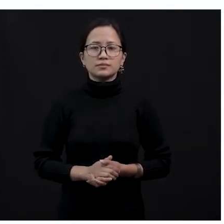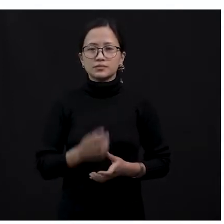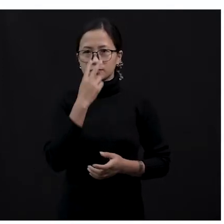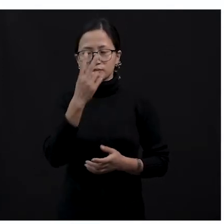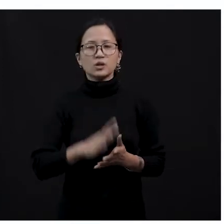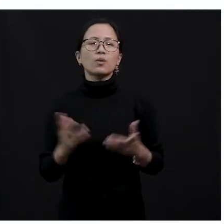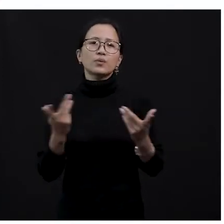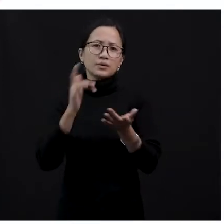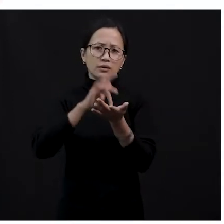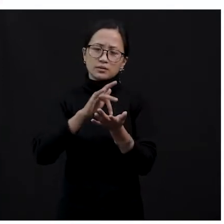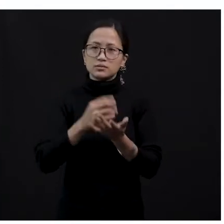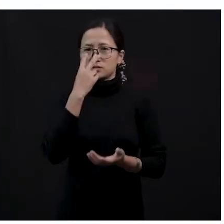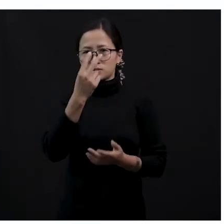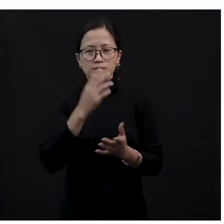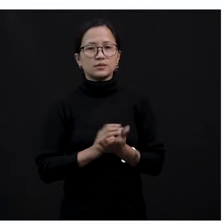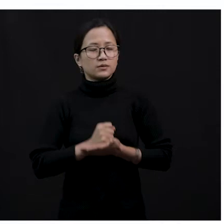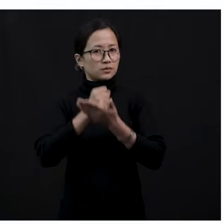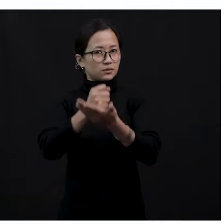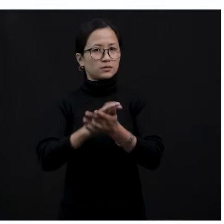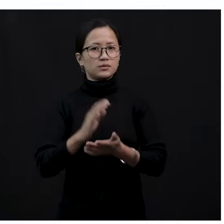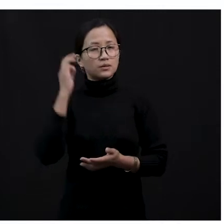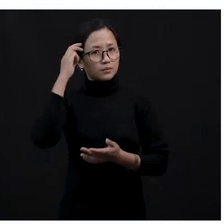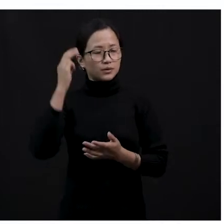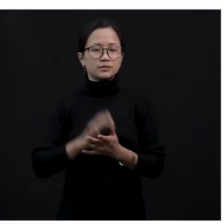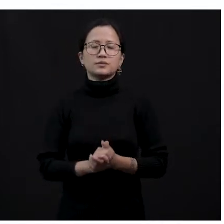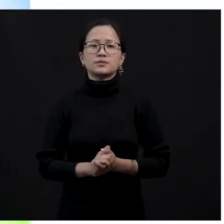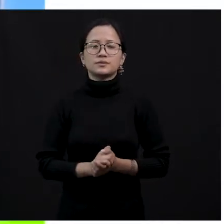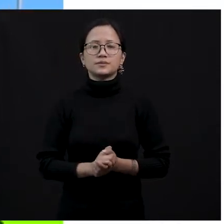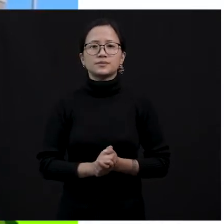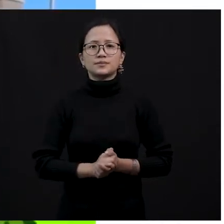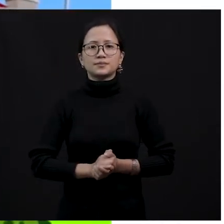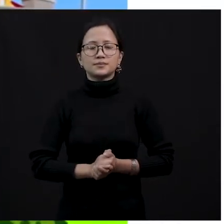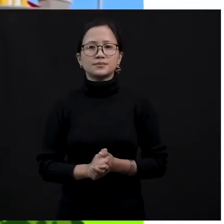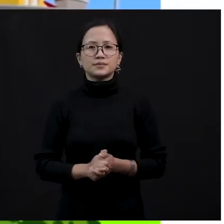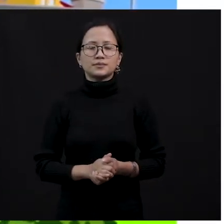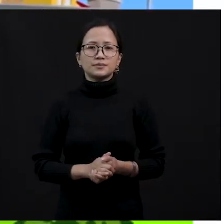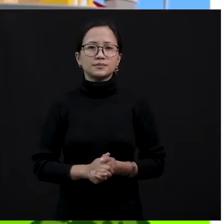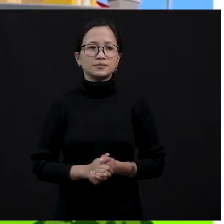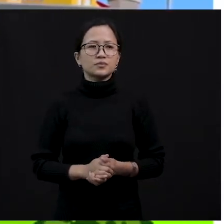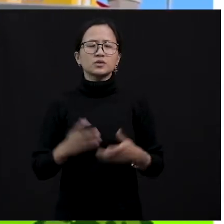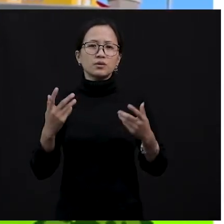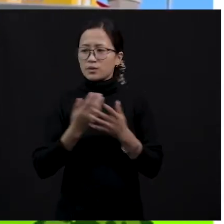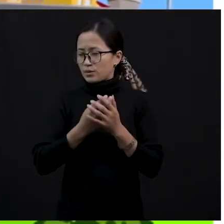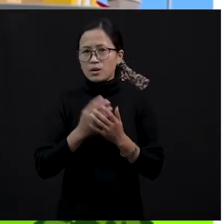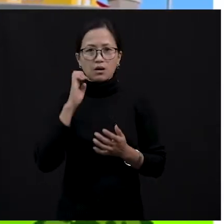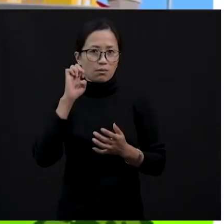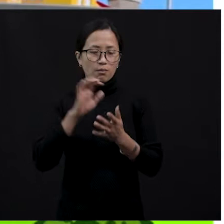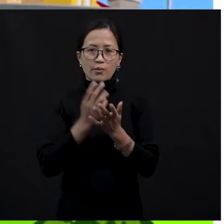Let's see whether the places that he saw helped him recover his mind or not. So he went